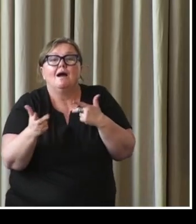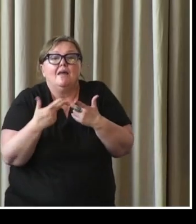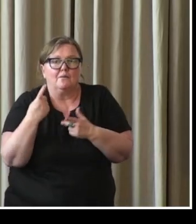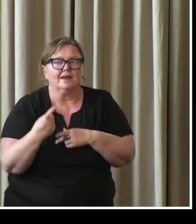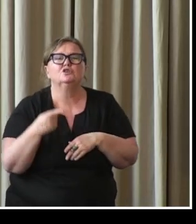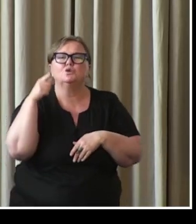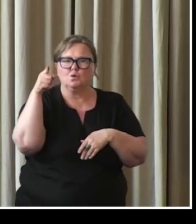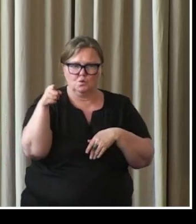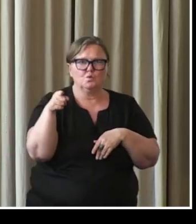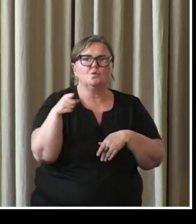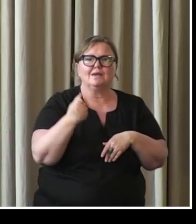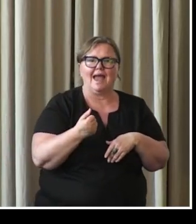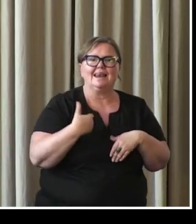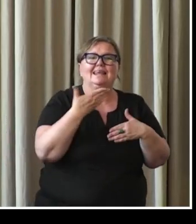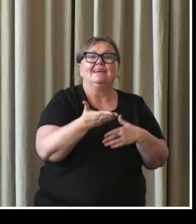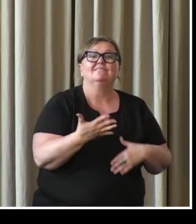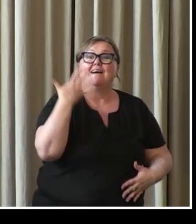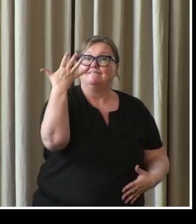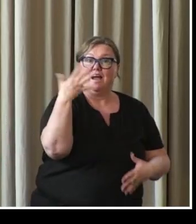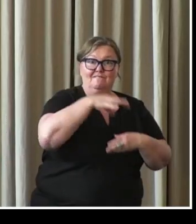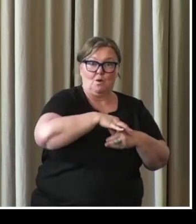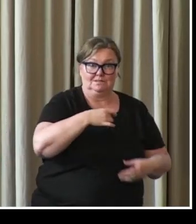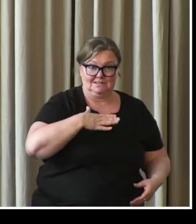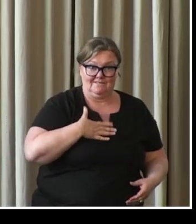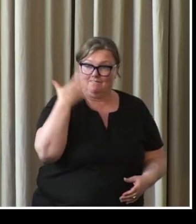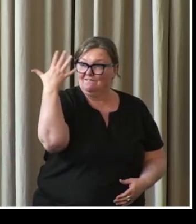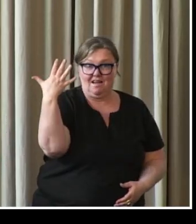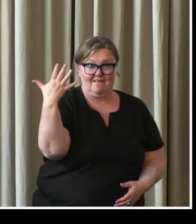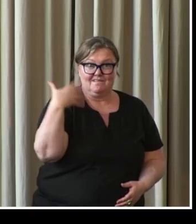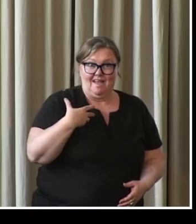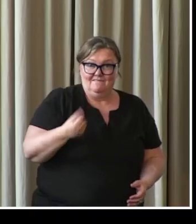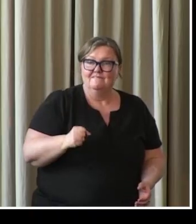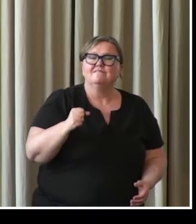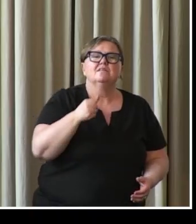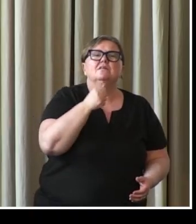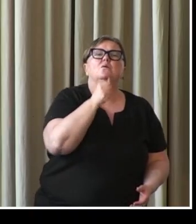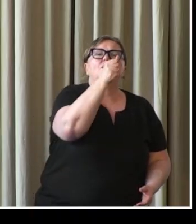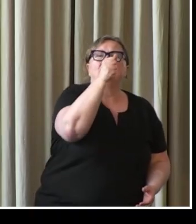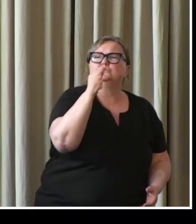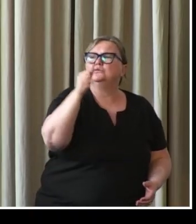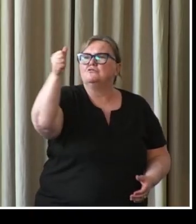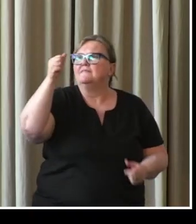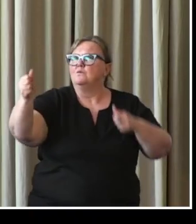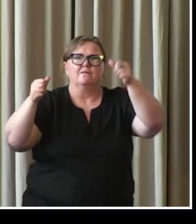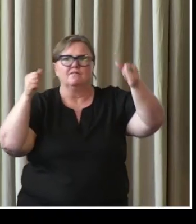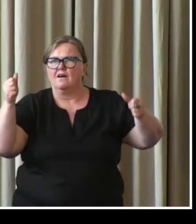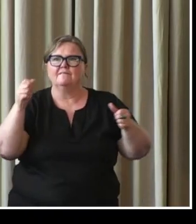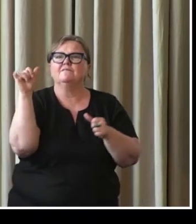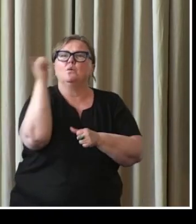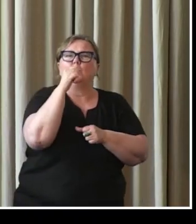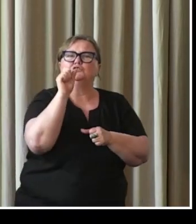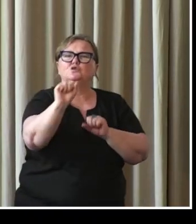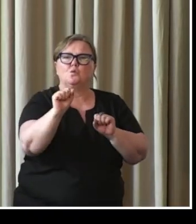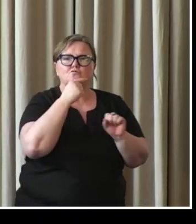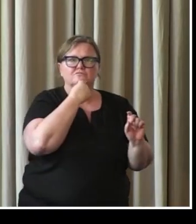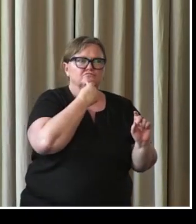5 votes to the areas where you feel is the greatest priority for you.